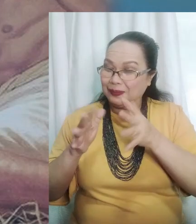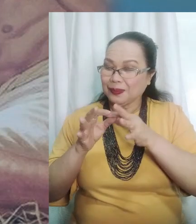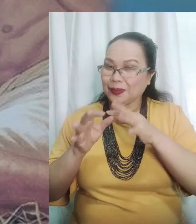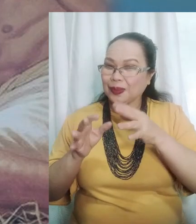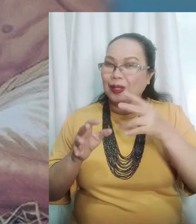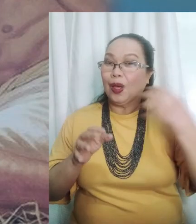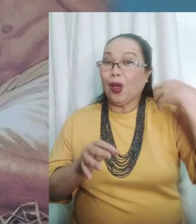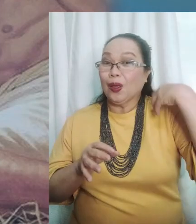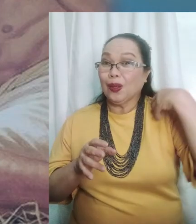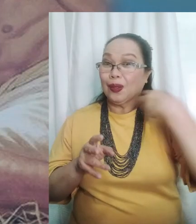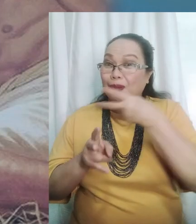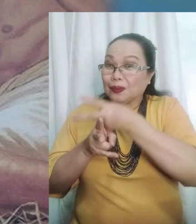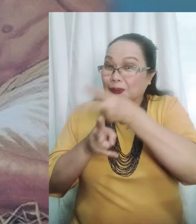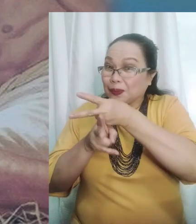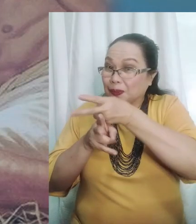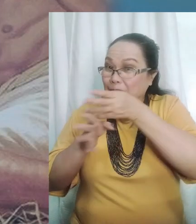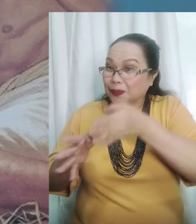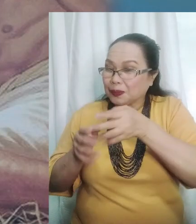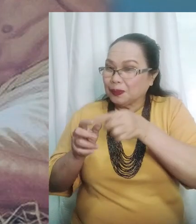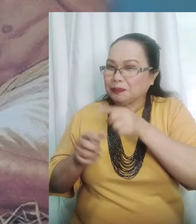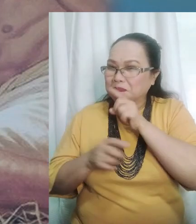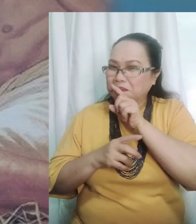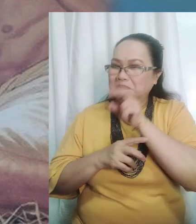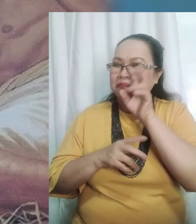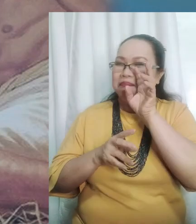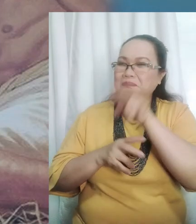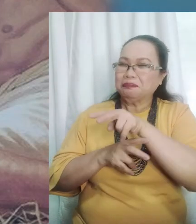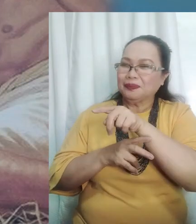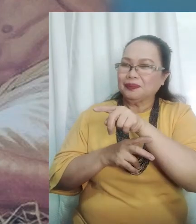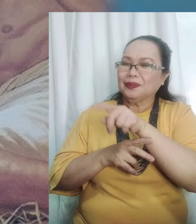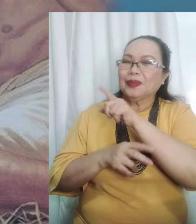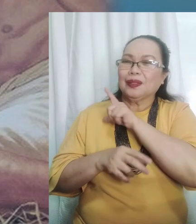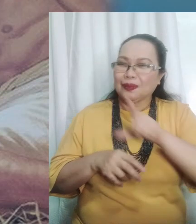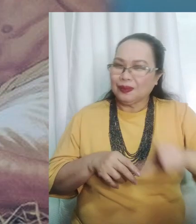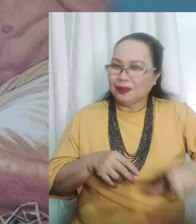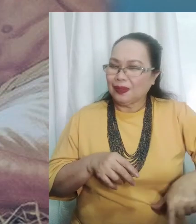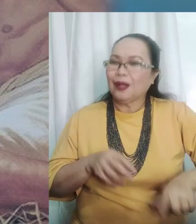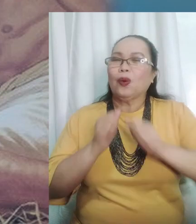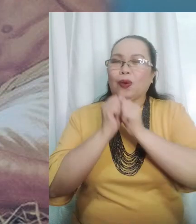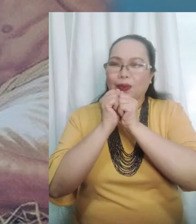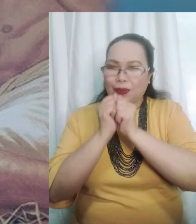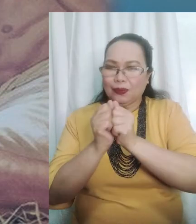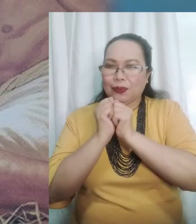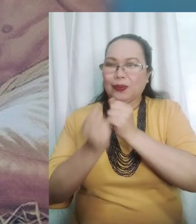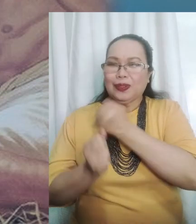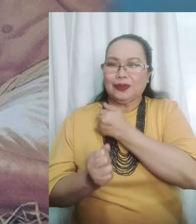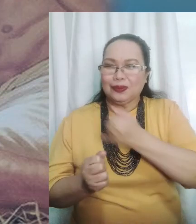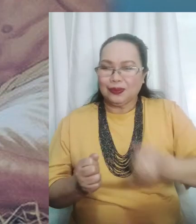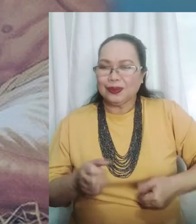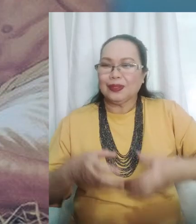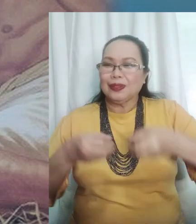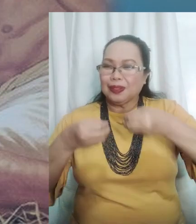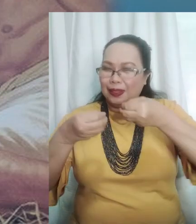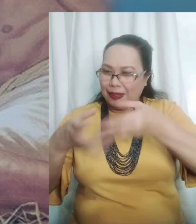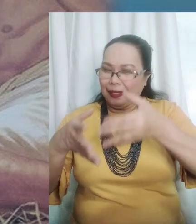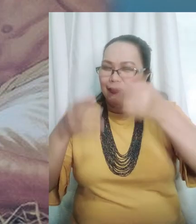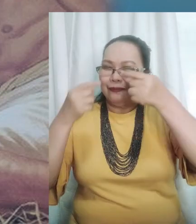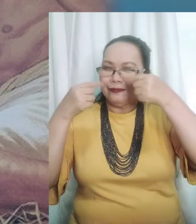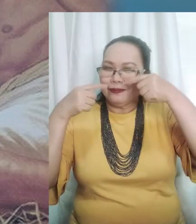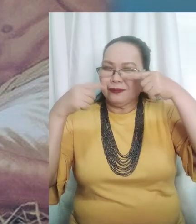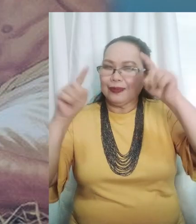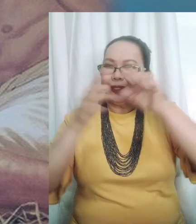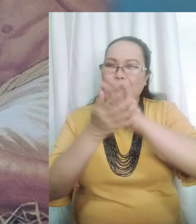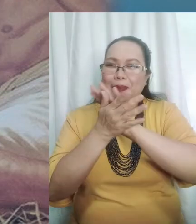no attention to anything under Joseph's care because, here we go, the Lord was with Joseph and gave him